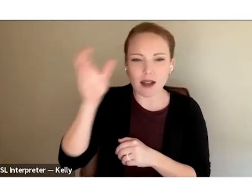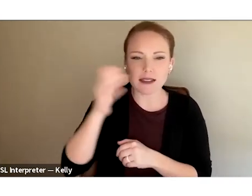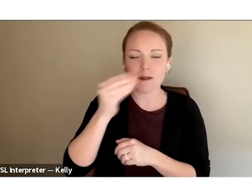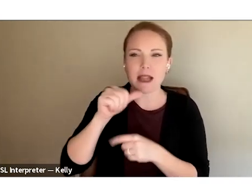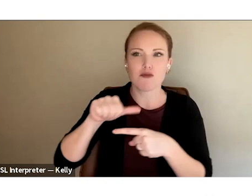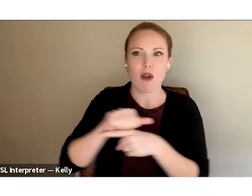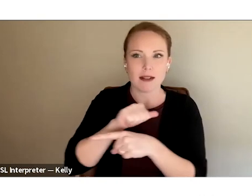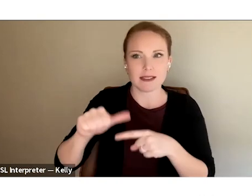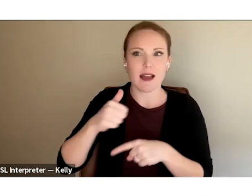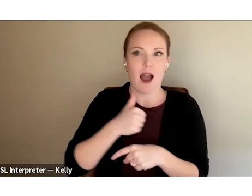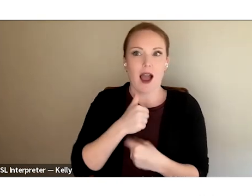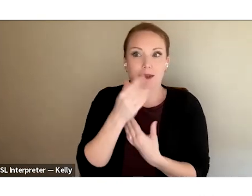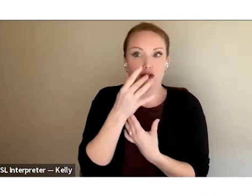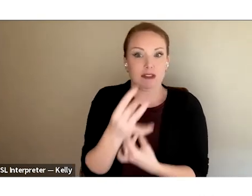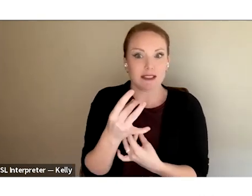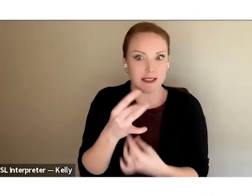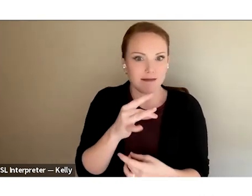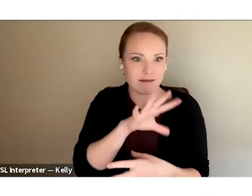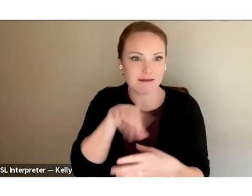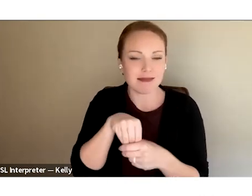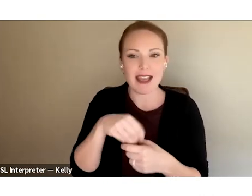practice that I'm interested in producing.